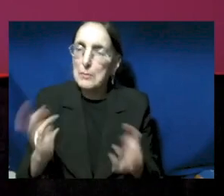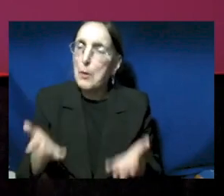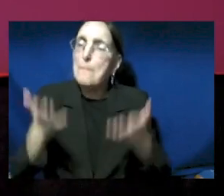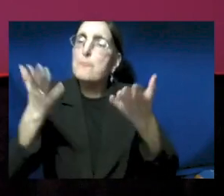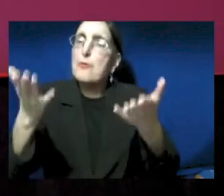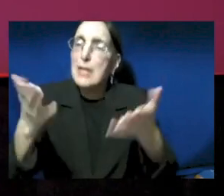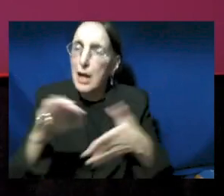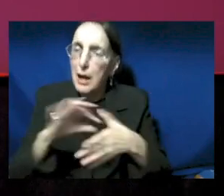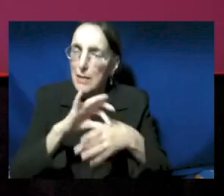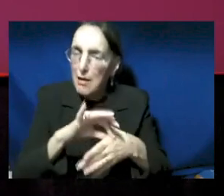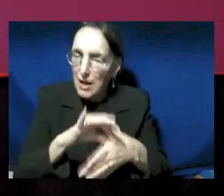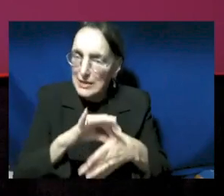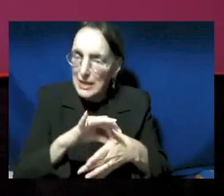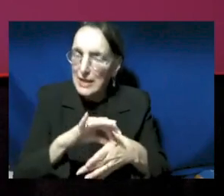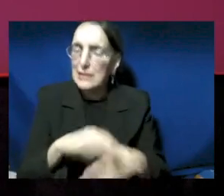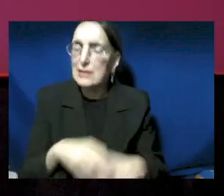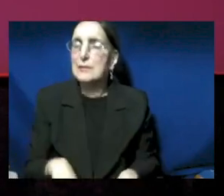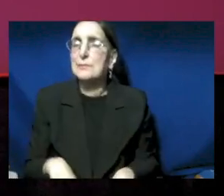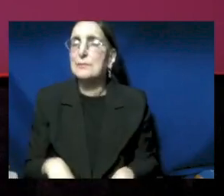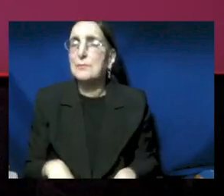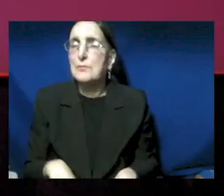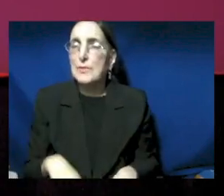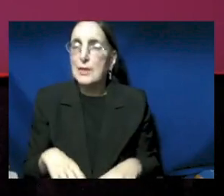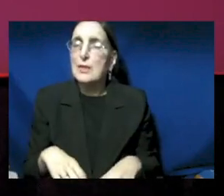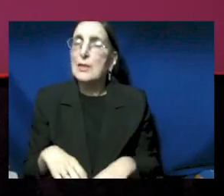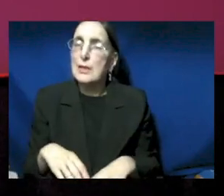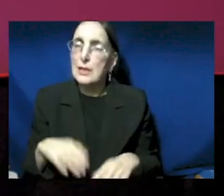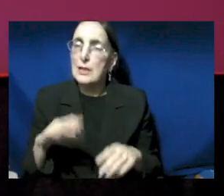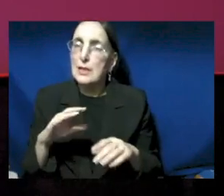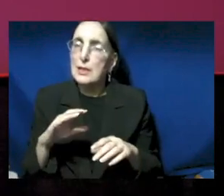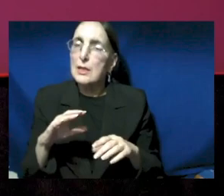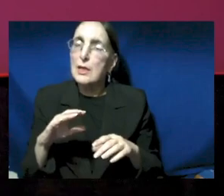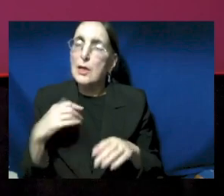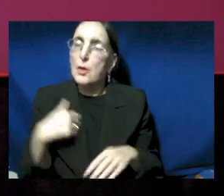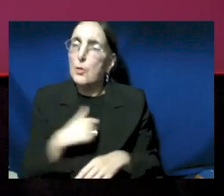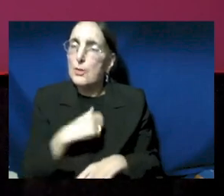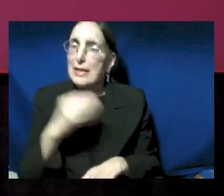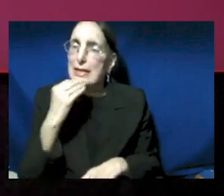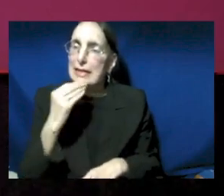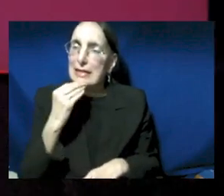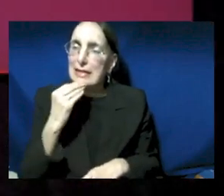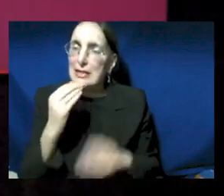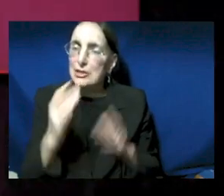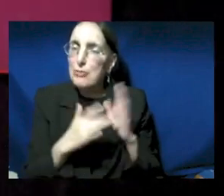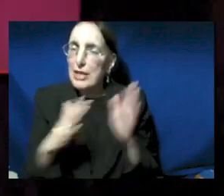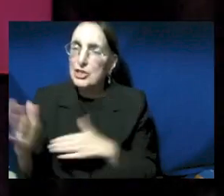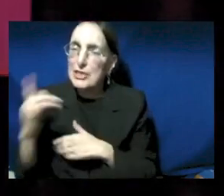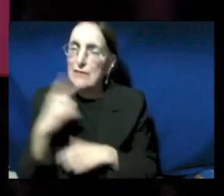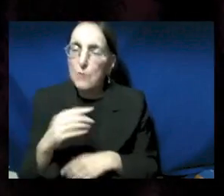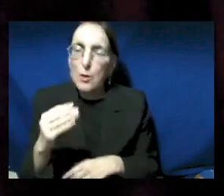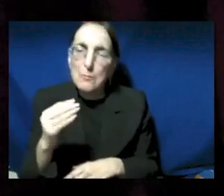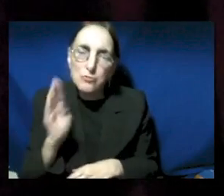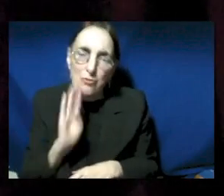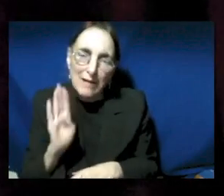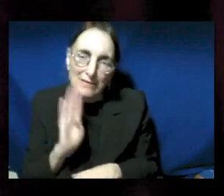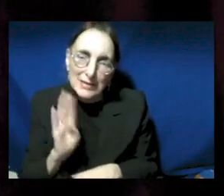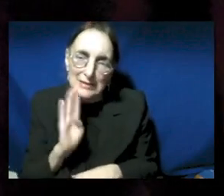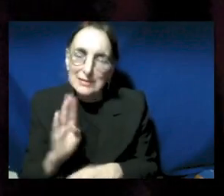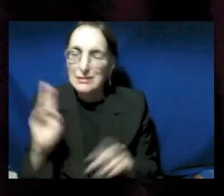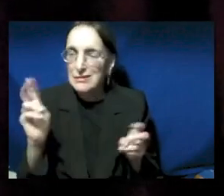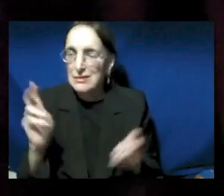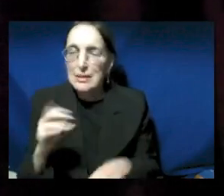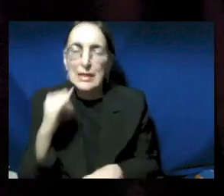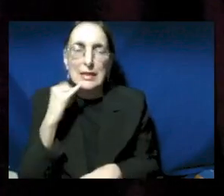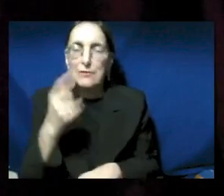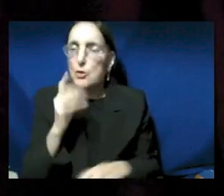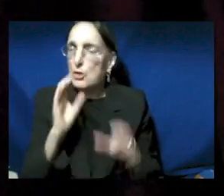eat strategy for breakfast. So you can have a really good communication strategy. If your communication strategy